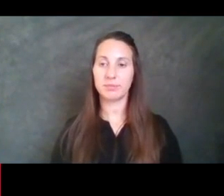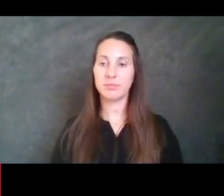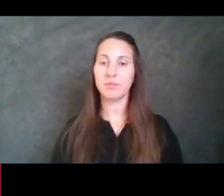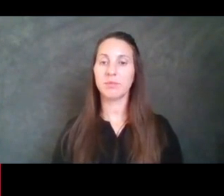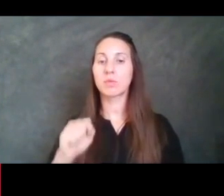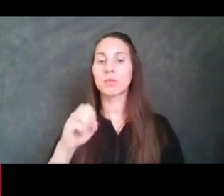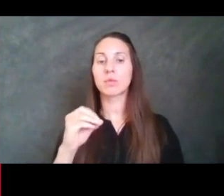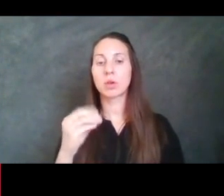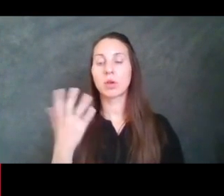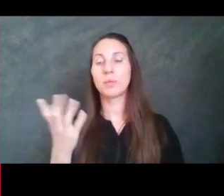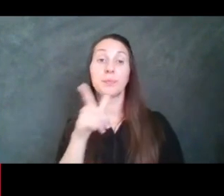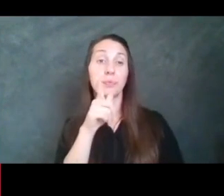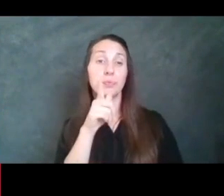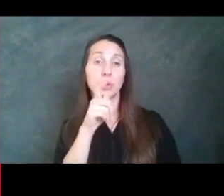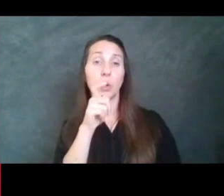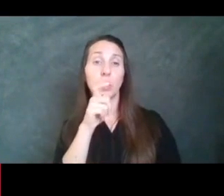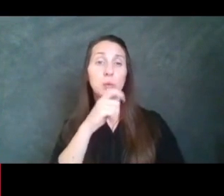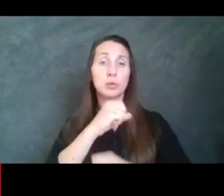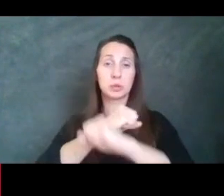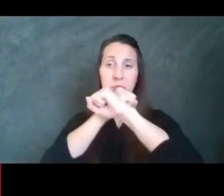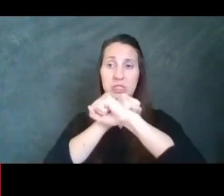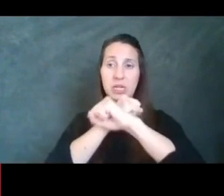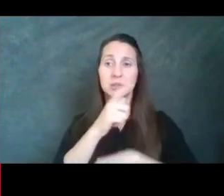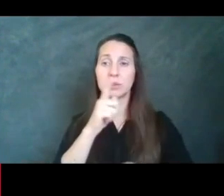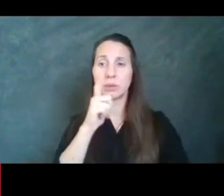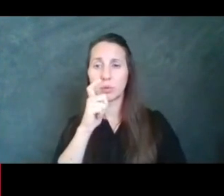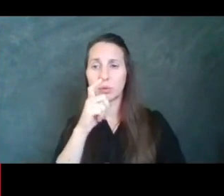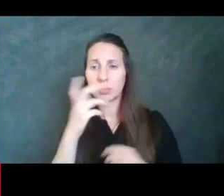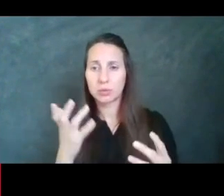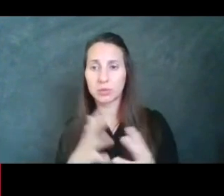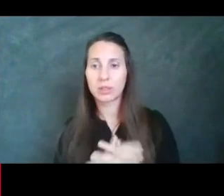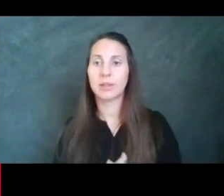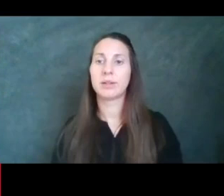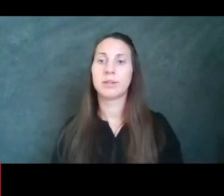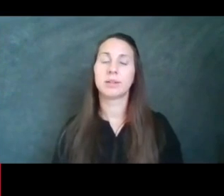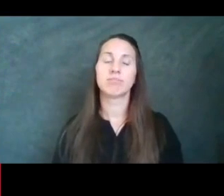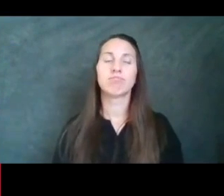So who is protected? What does